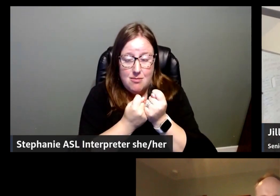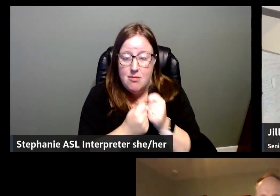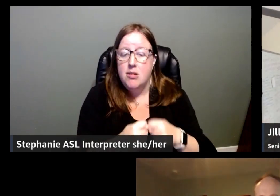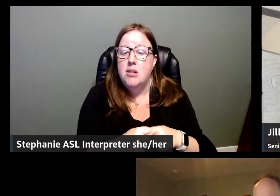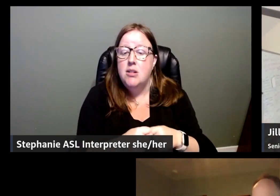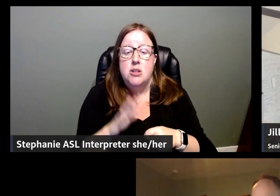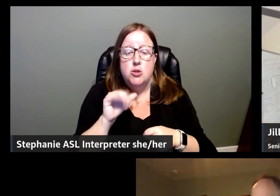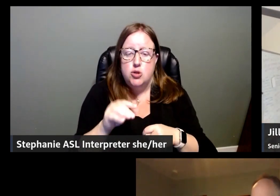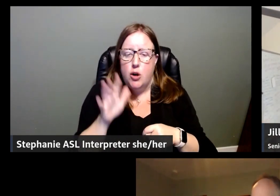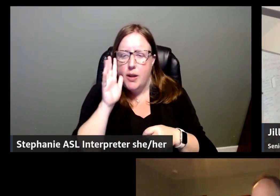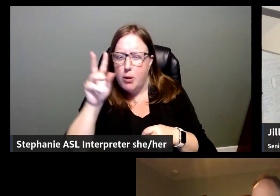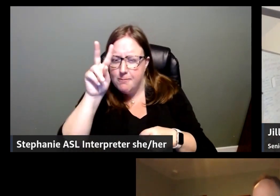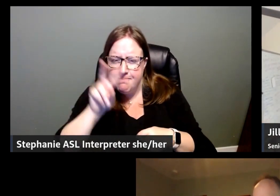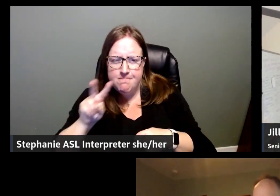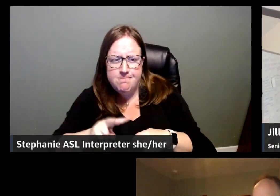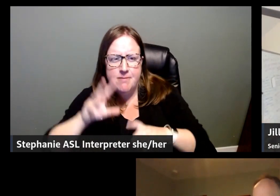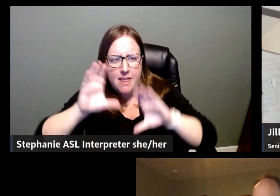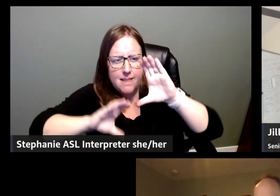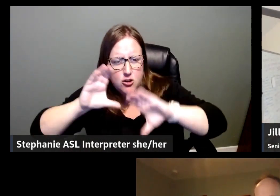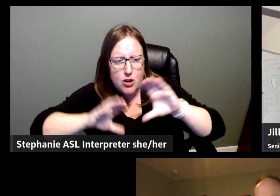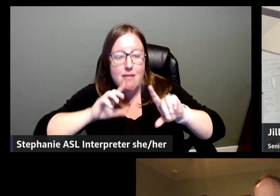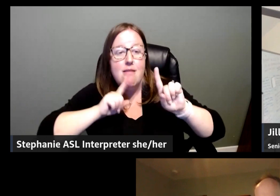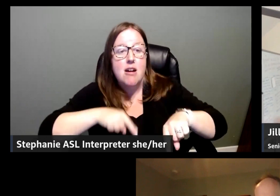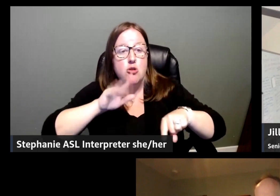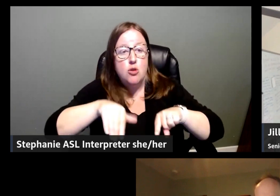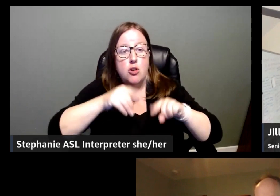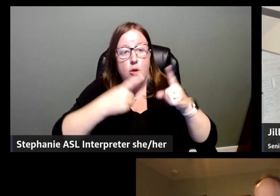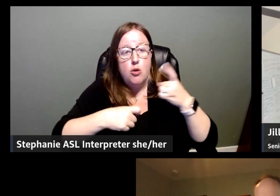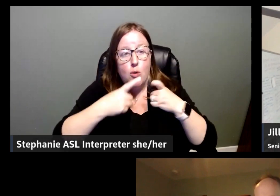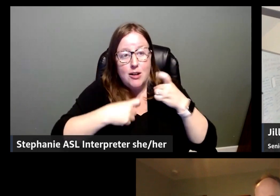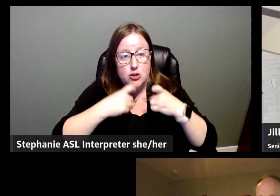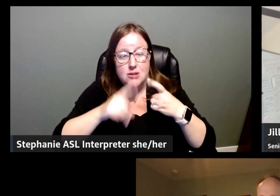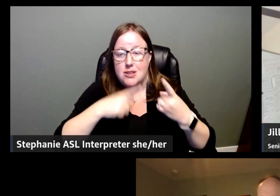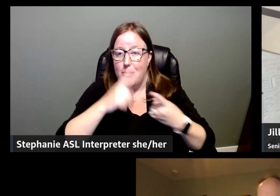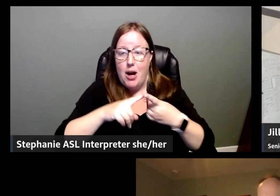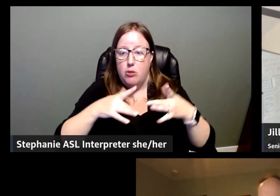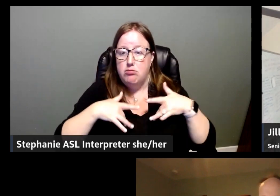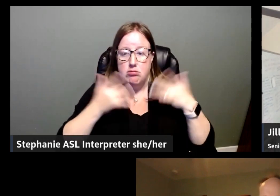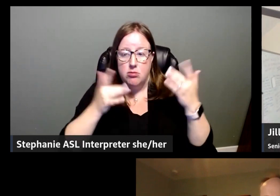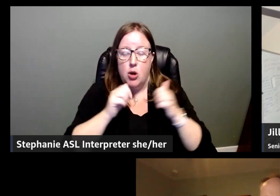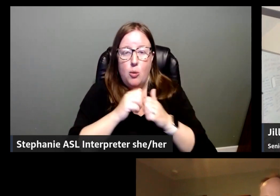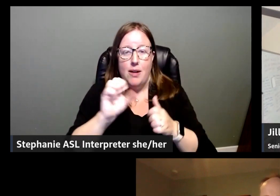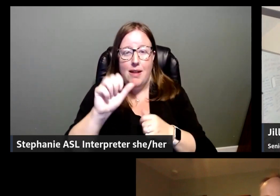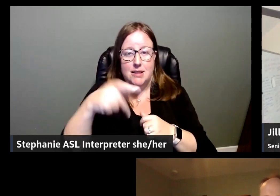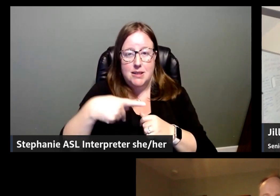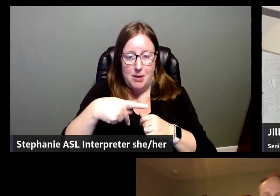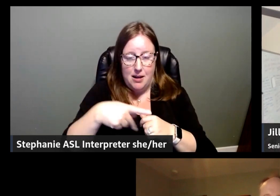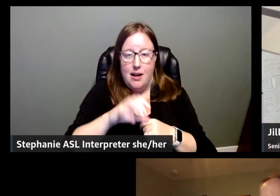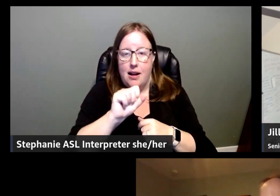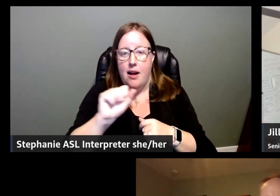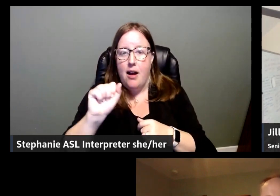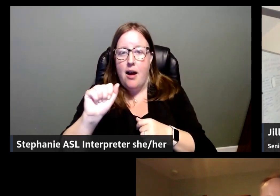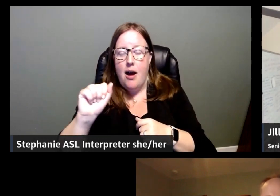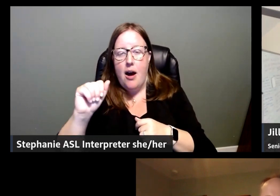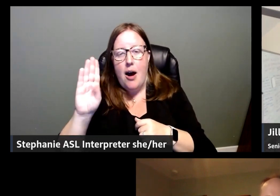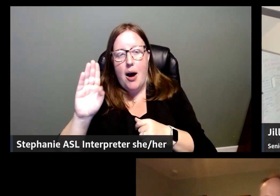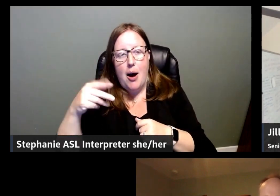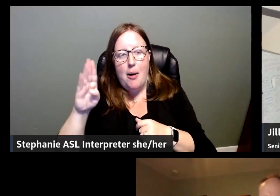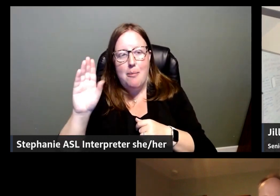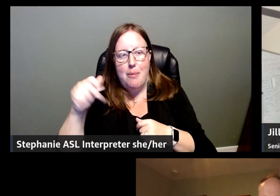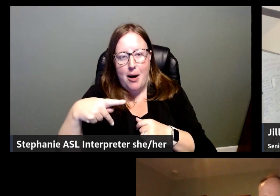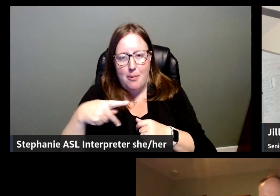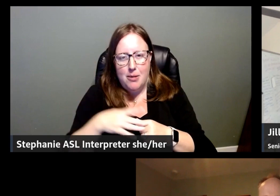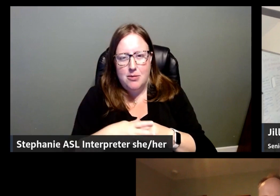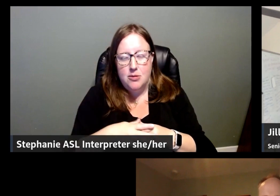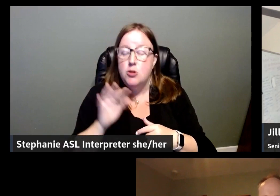to be looking at the chat, answering your questions about what we're talking about with SAP and ABAP. So now that we just